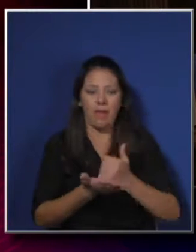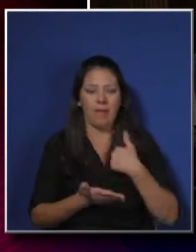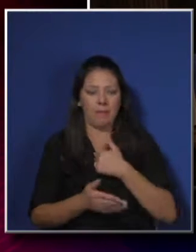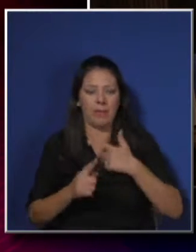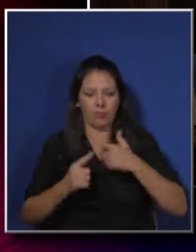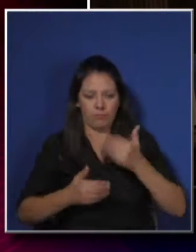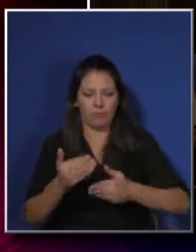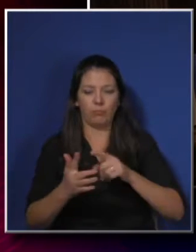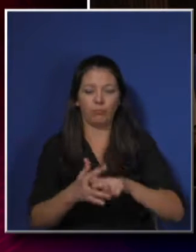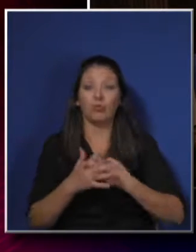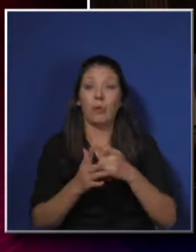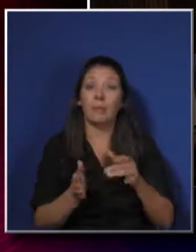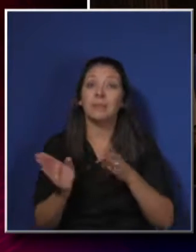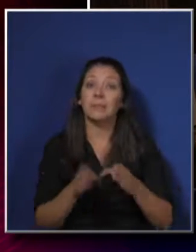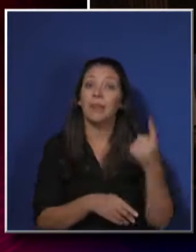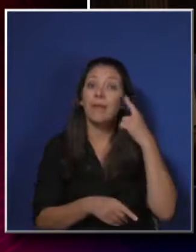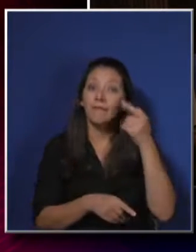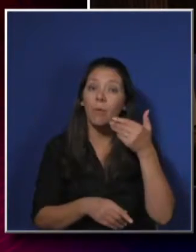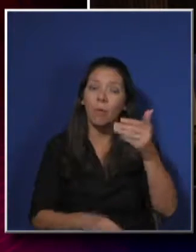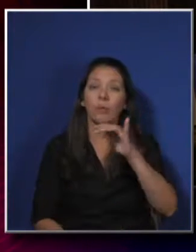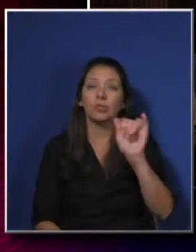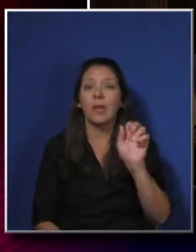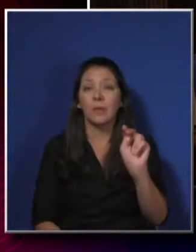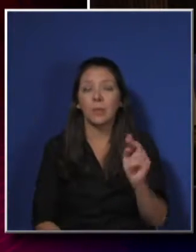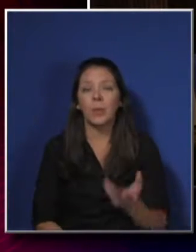strategic plan in January.